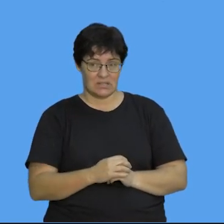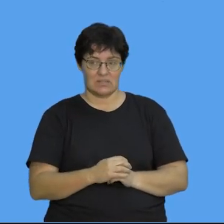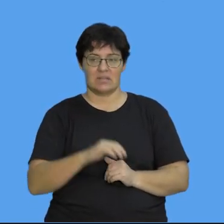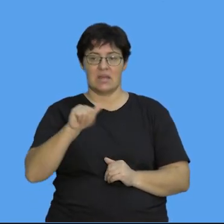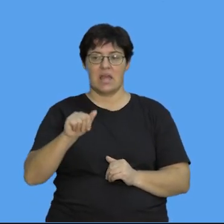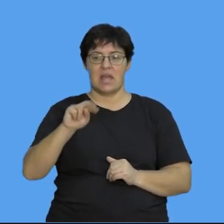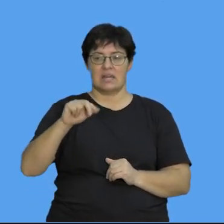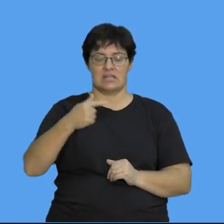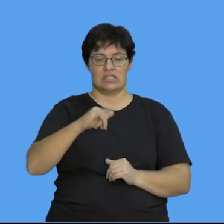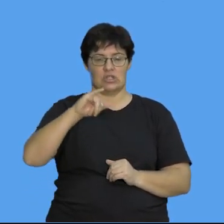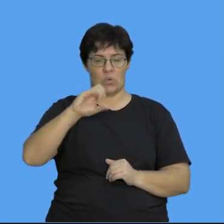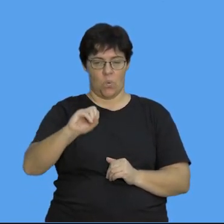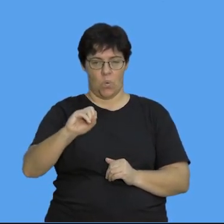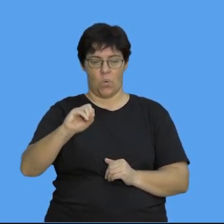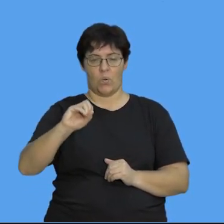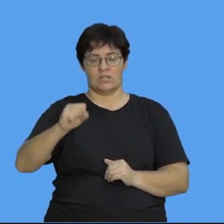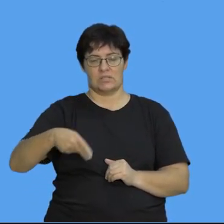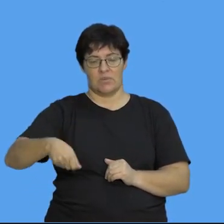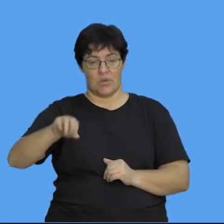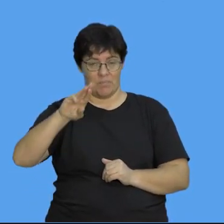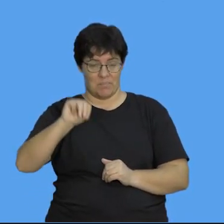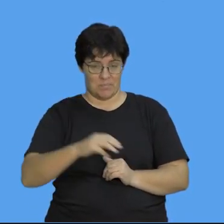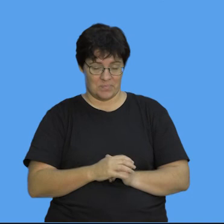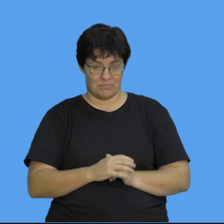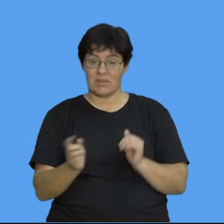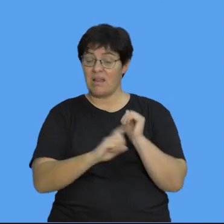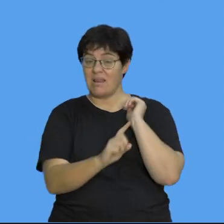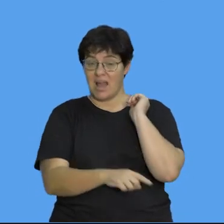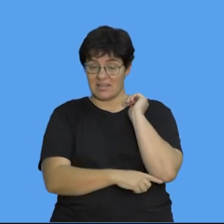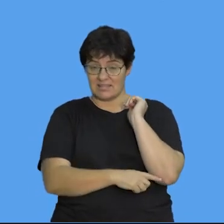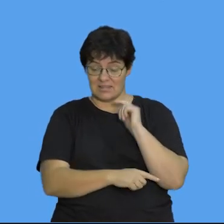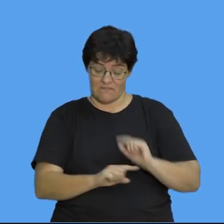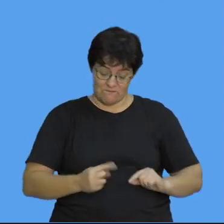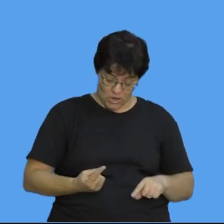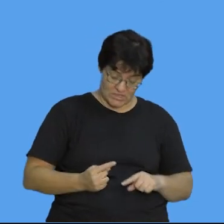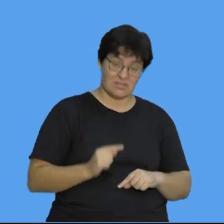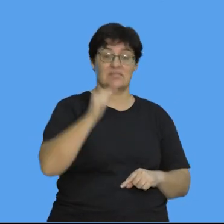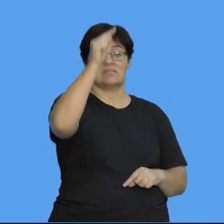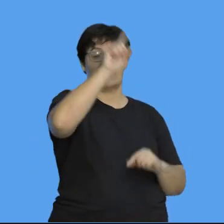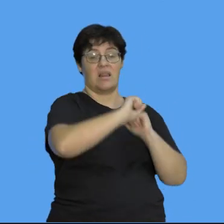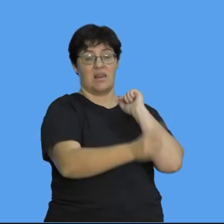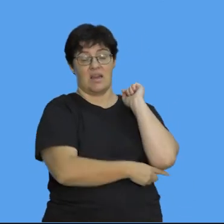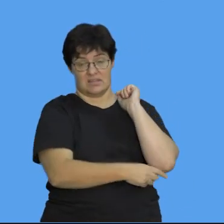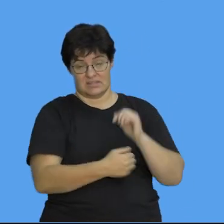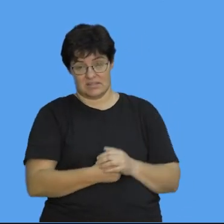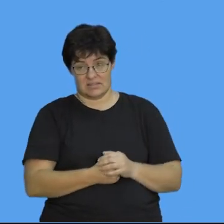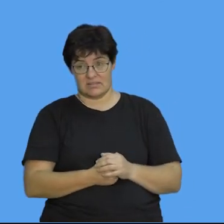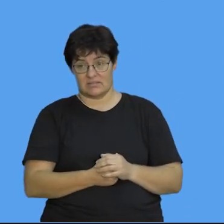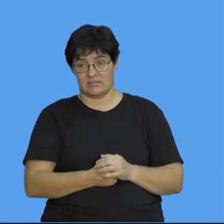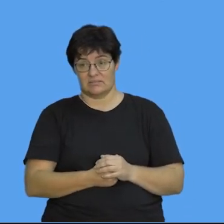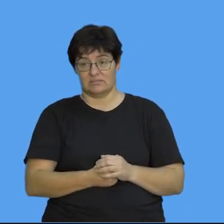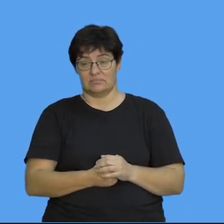be my Angiosperms. The last to evolve, first,